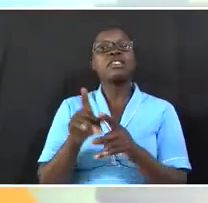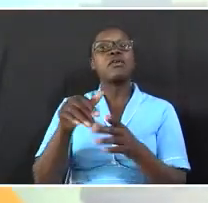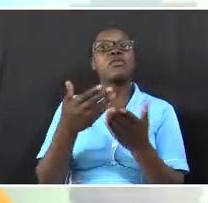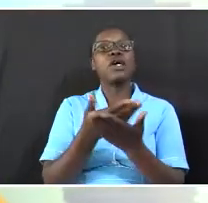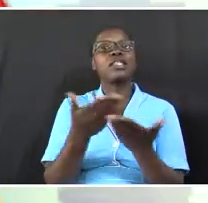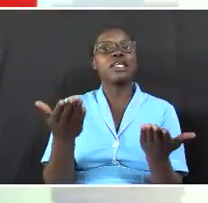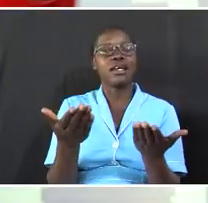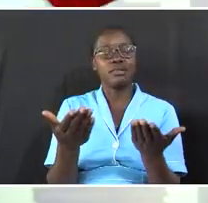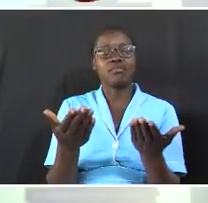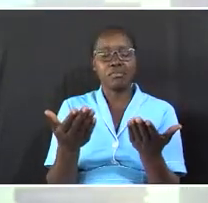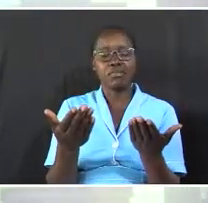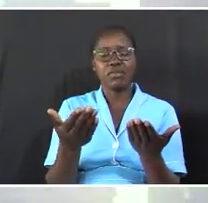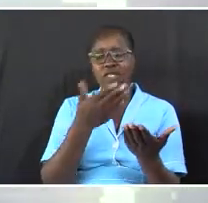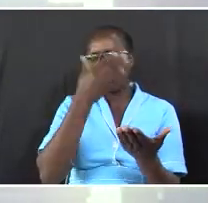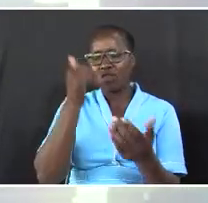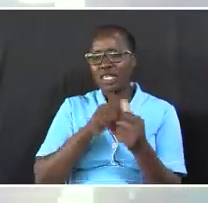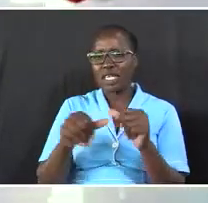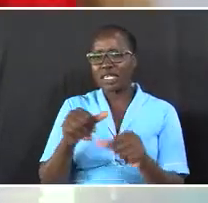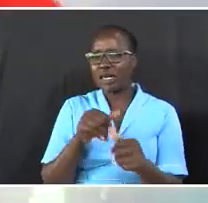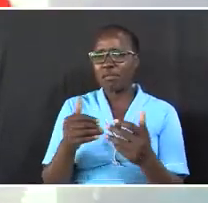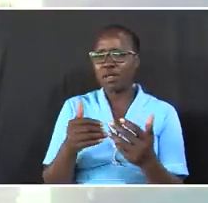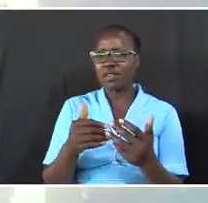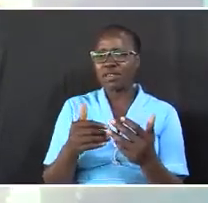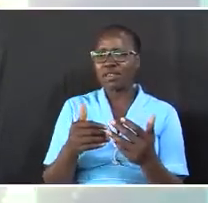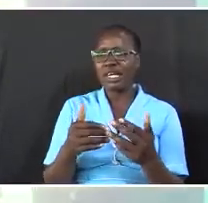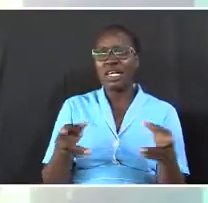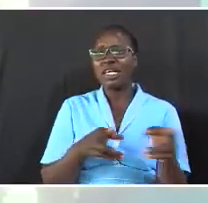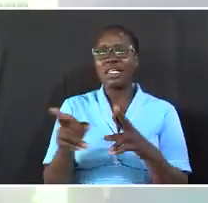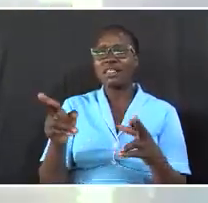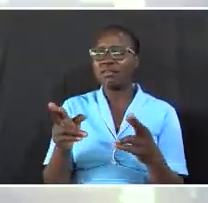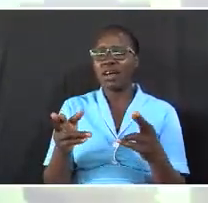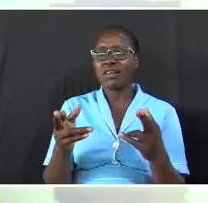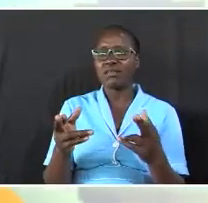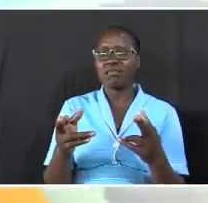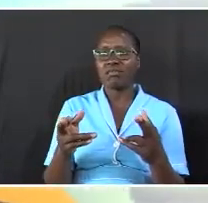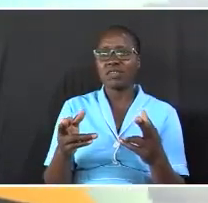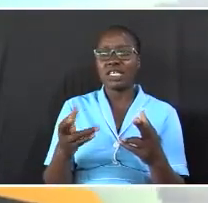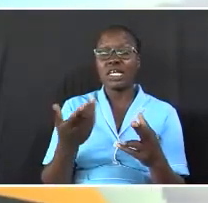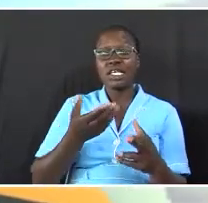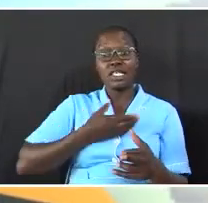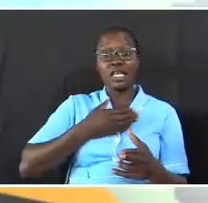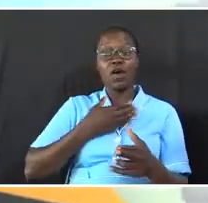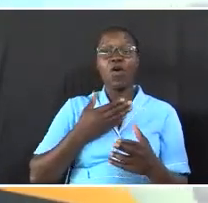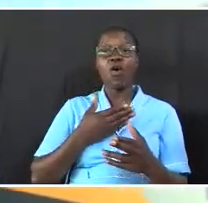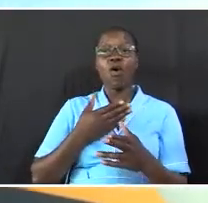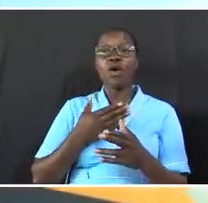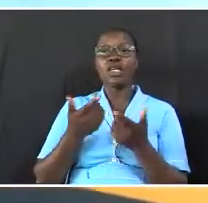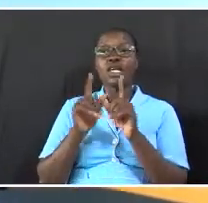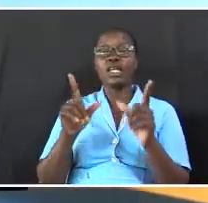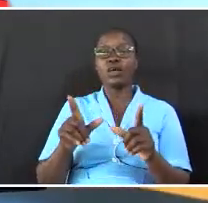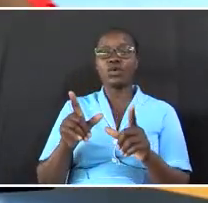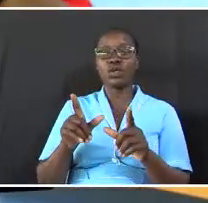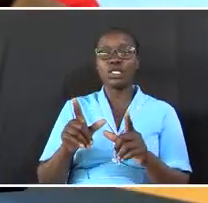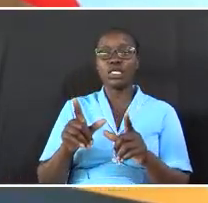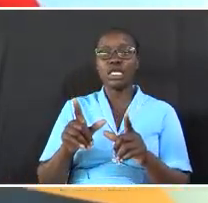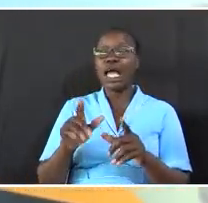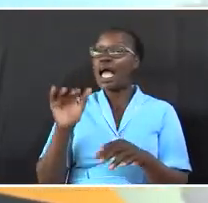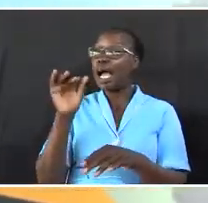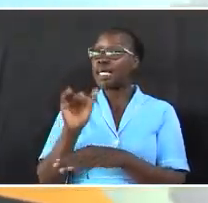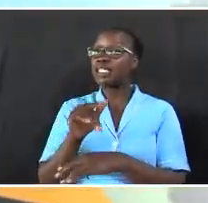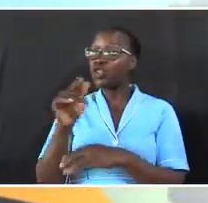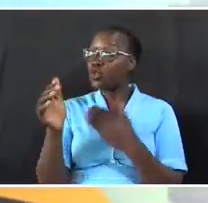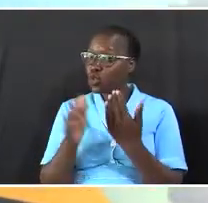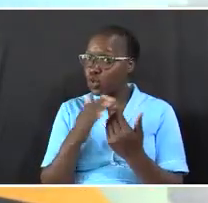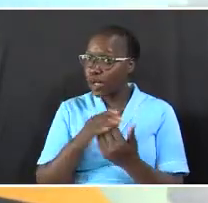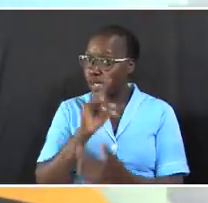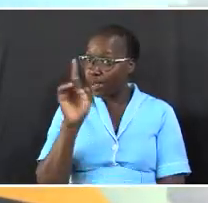other words, forget about Greek or whatever. I don't know which language is that. In our own mother tongue, in our own language, is asking, do you